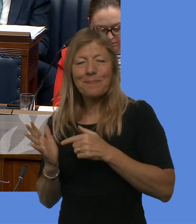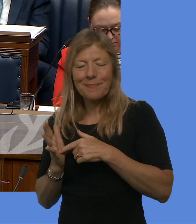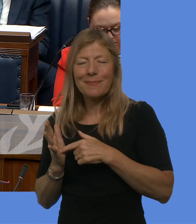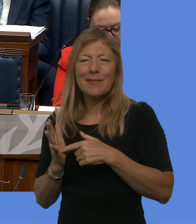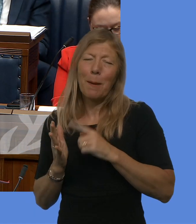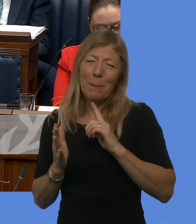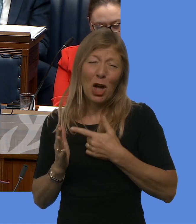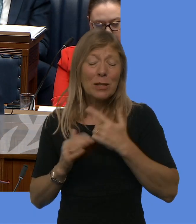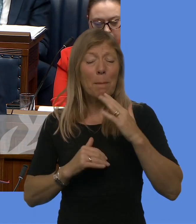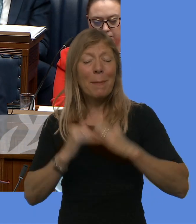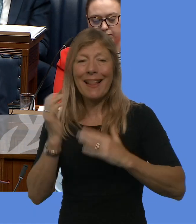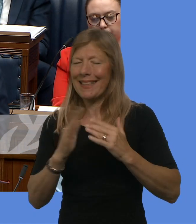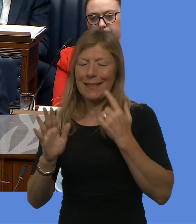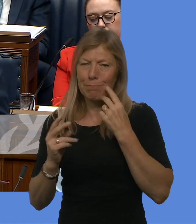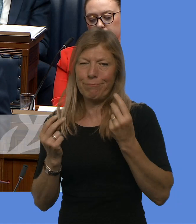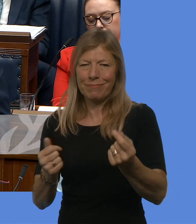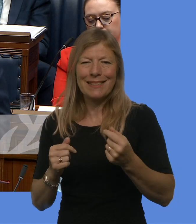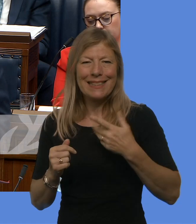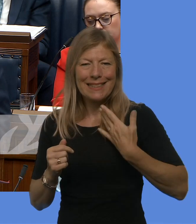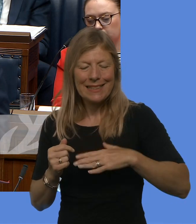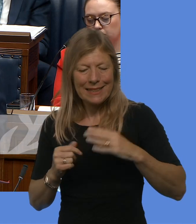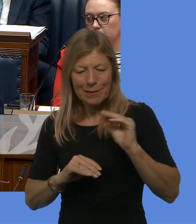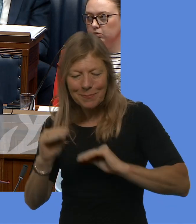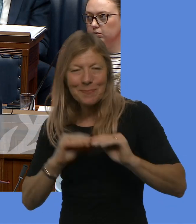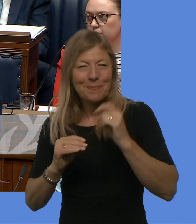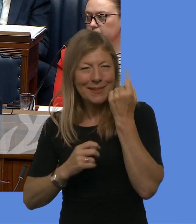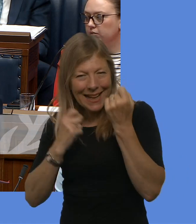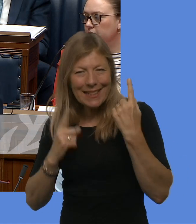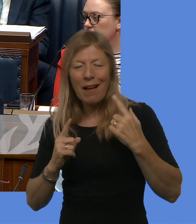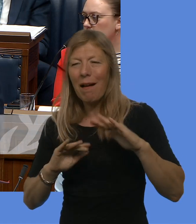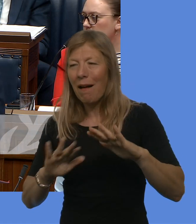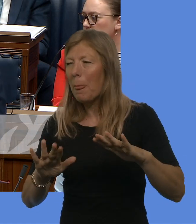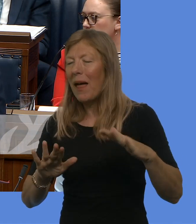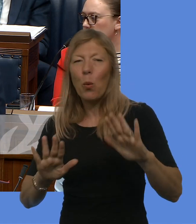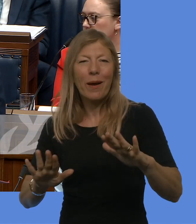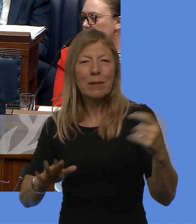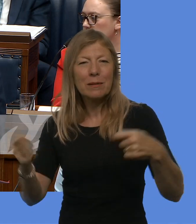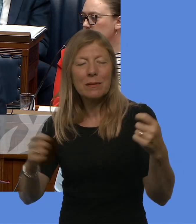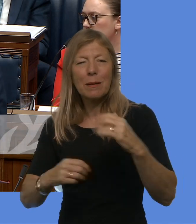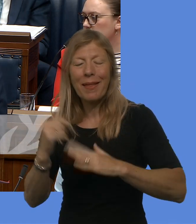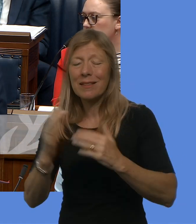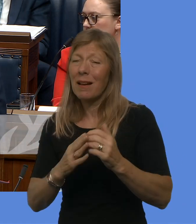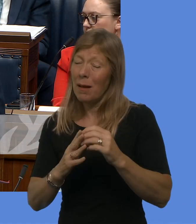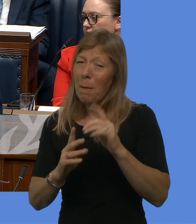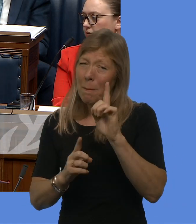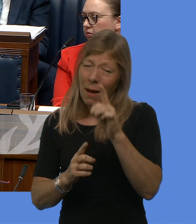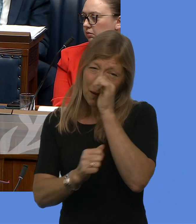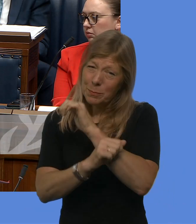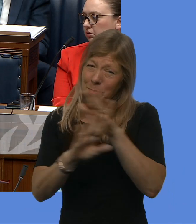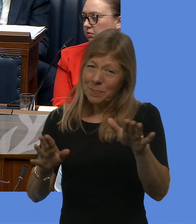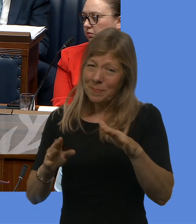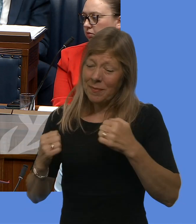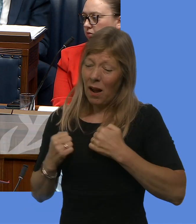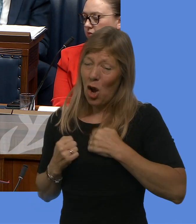funding, Mr. Speaker, is extremely positive and welcome, the department continues to face significant capital pressures, particularly for